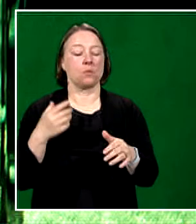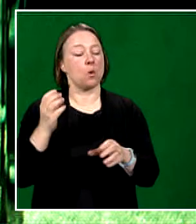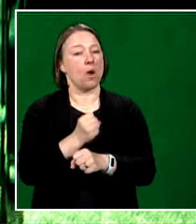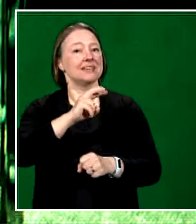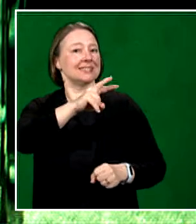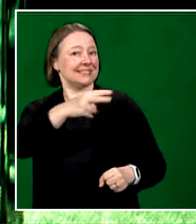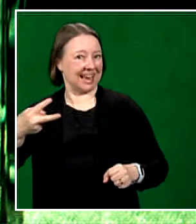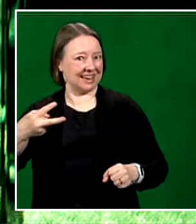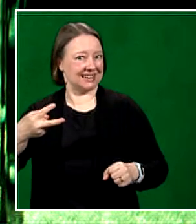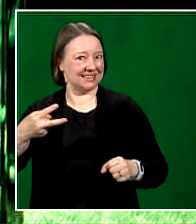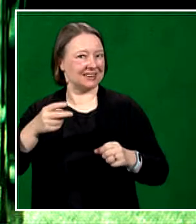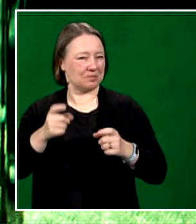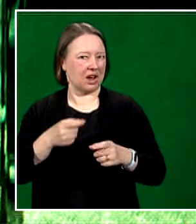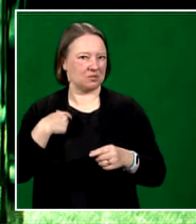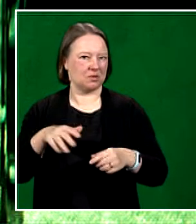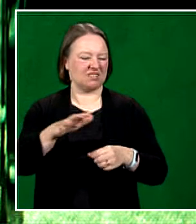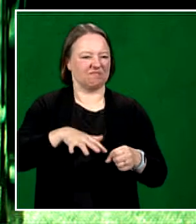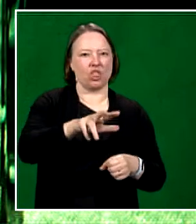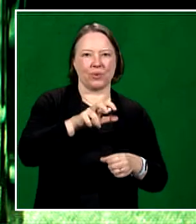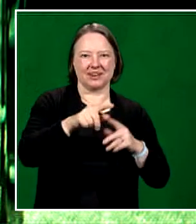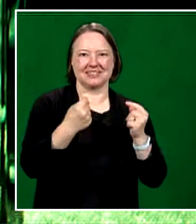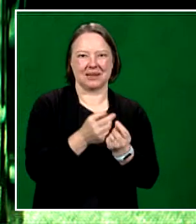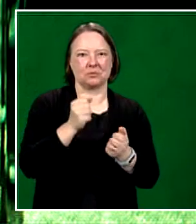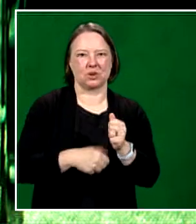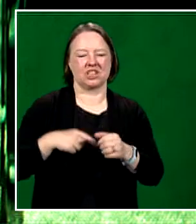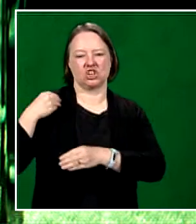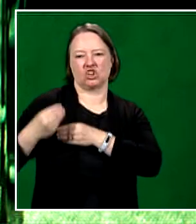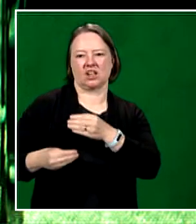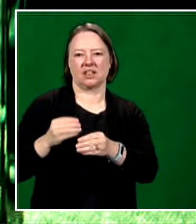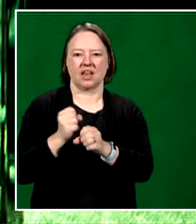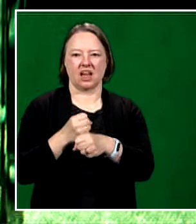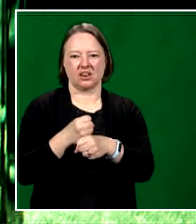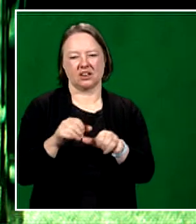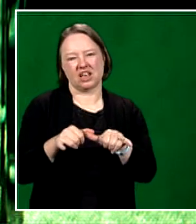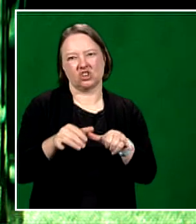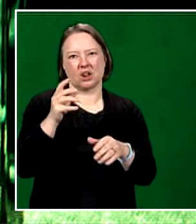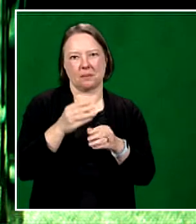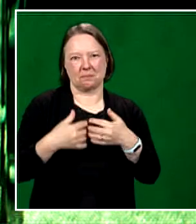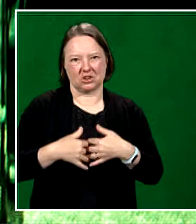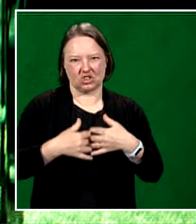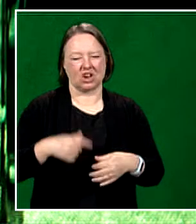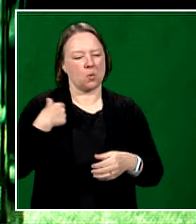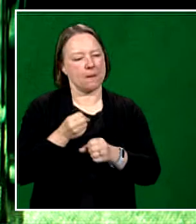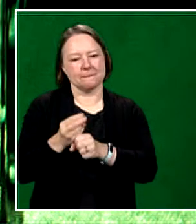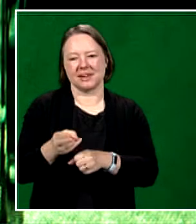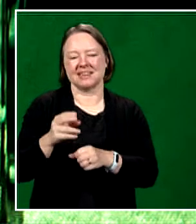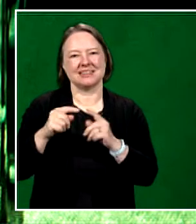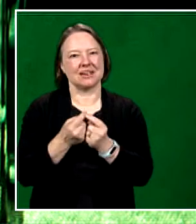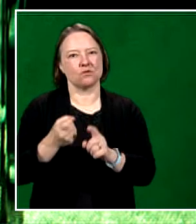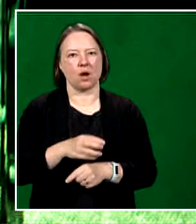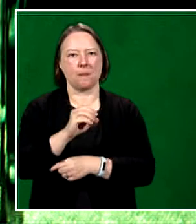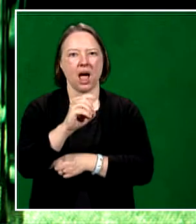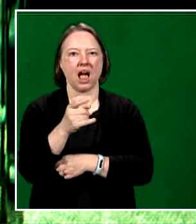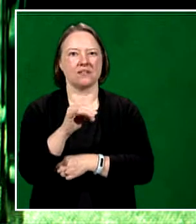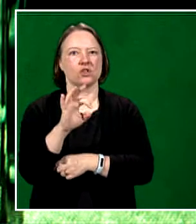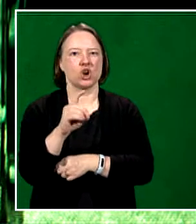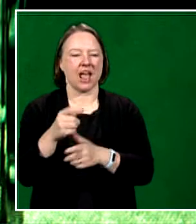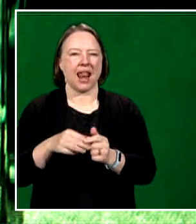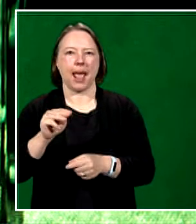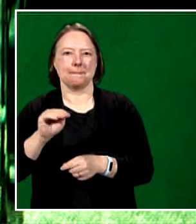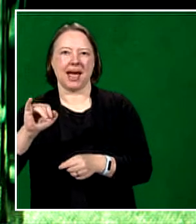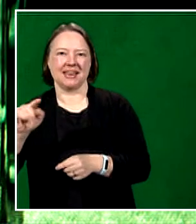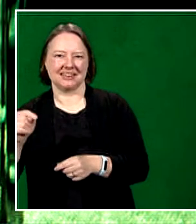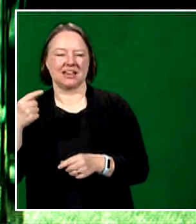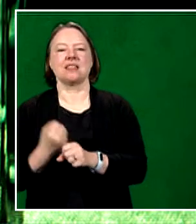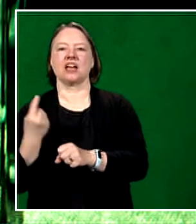prize amongst 300 teams at the International Genetically Engineered Machine Competition, beating out teams from Oxford and MIT. We've spent the